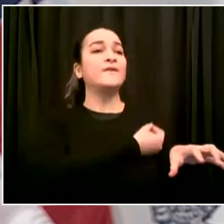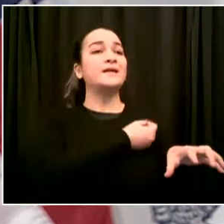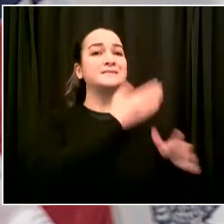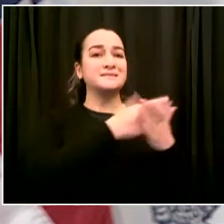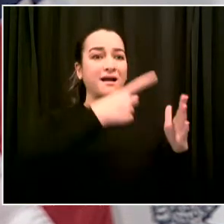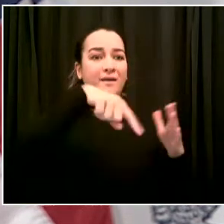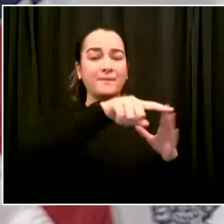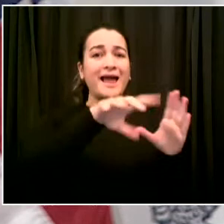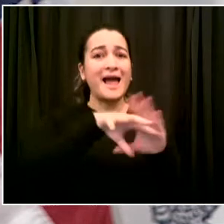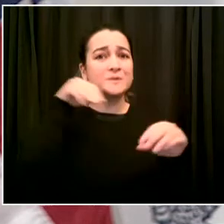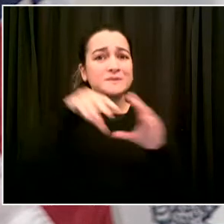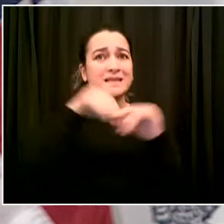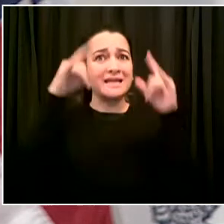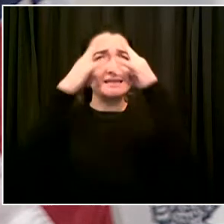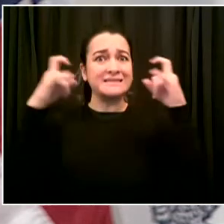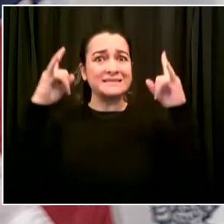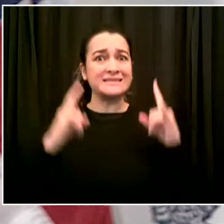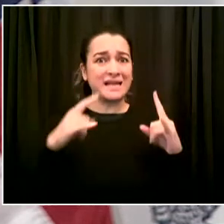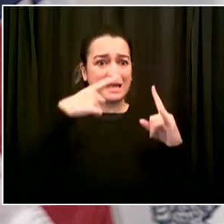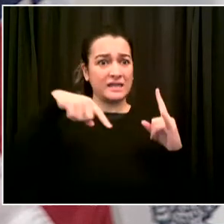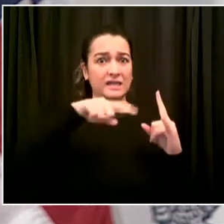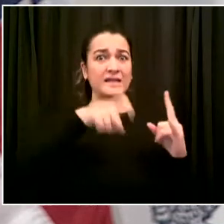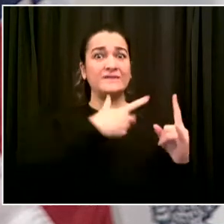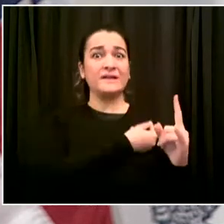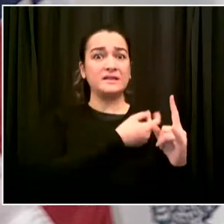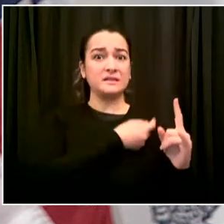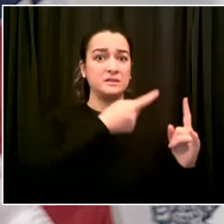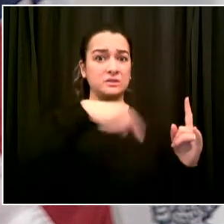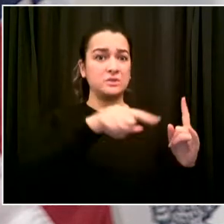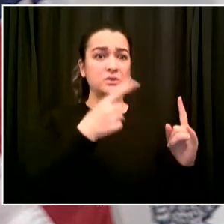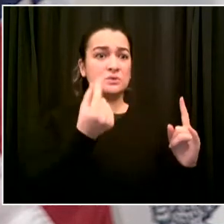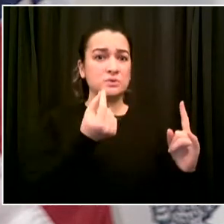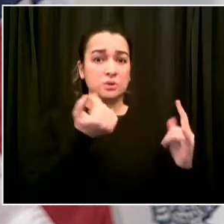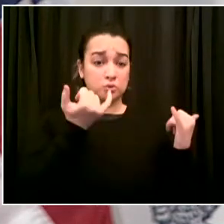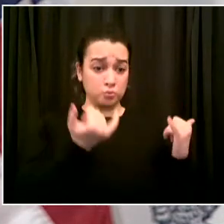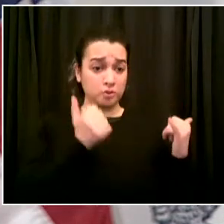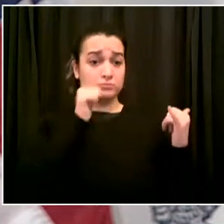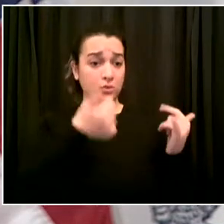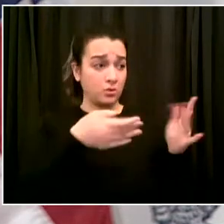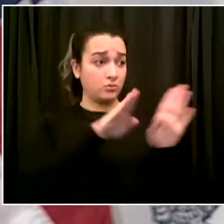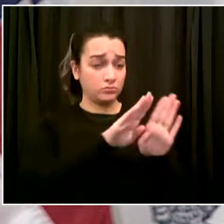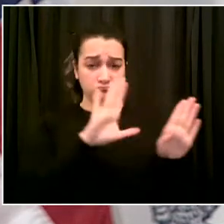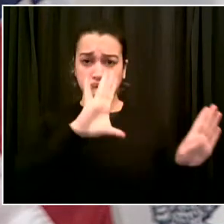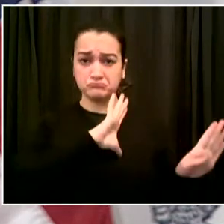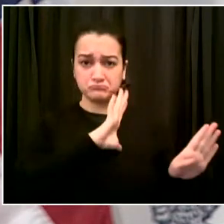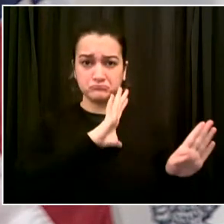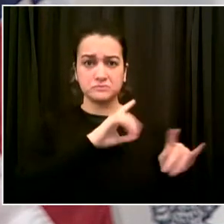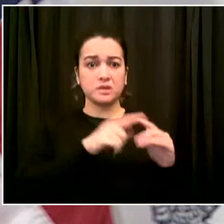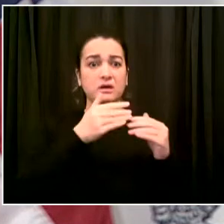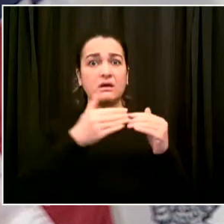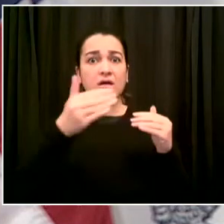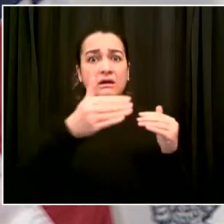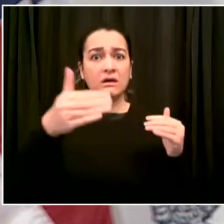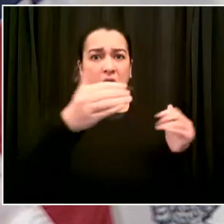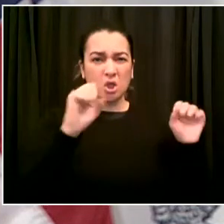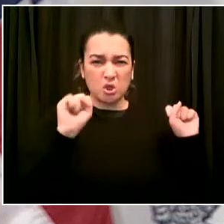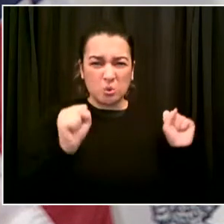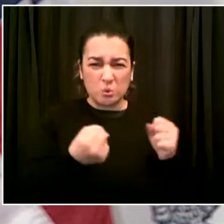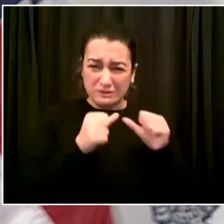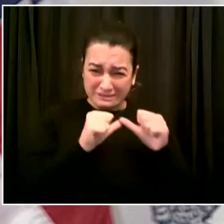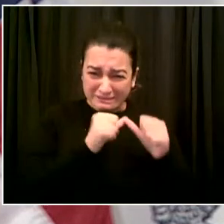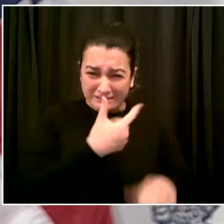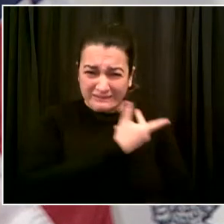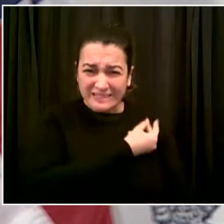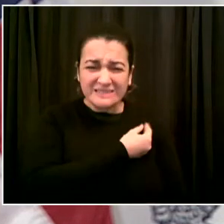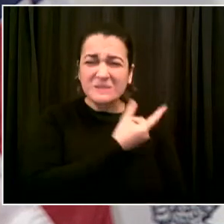Is there any plan? Go ahead, I'm sorry. I was just going to say, is there any plan to, on days like that to bring people